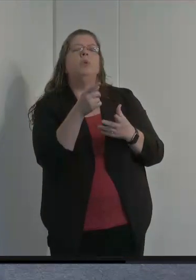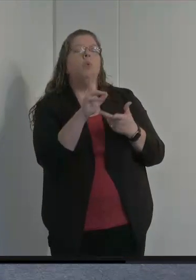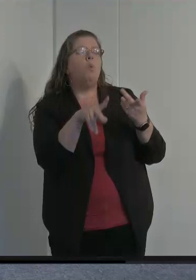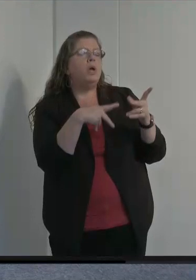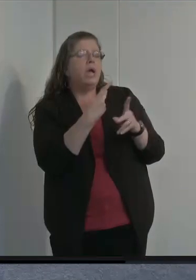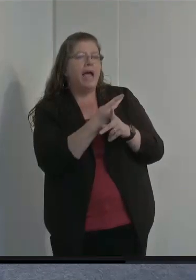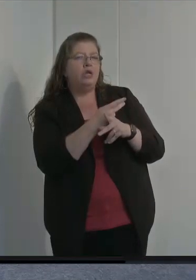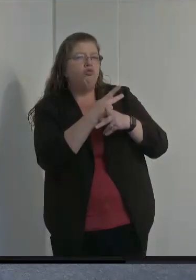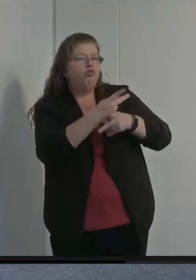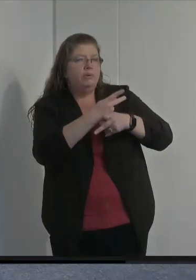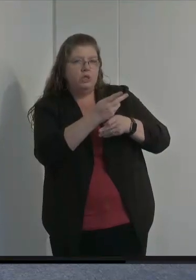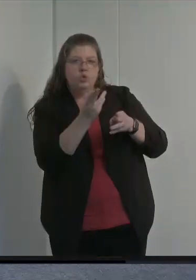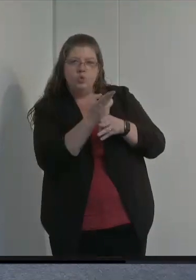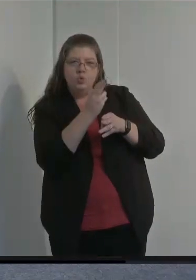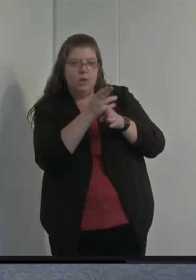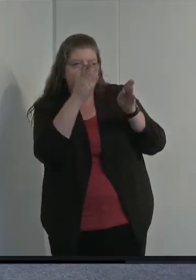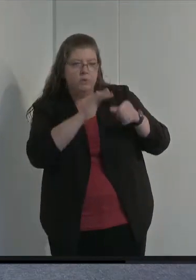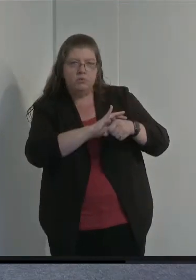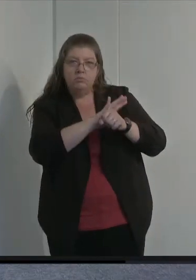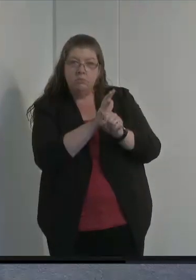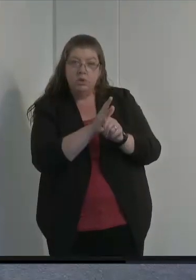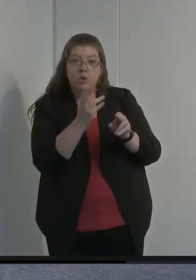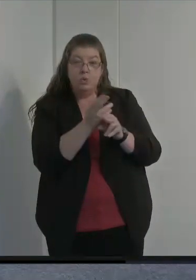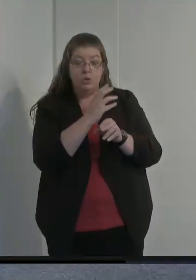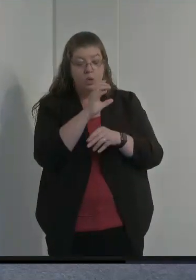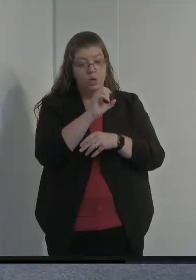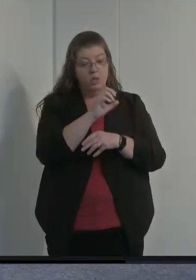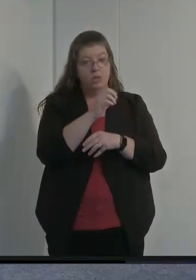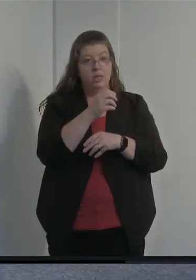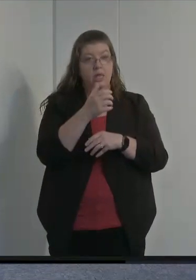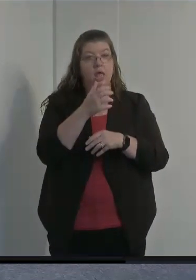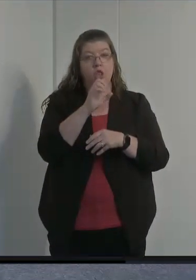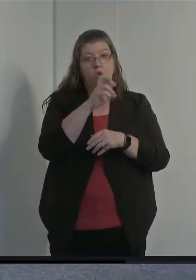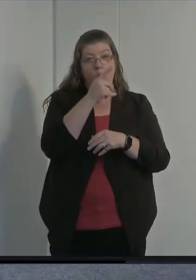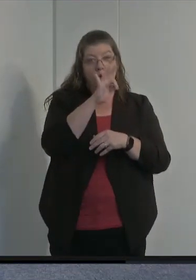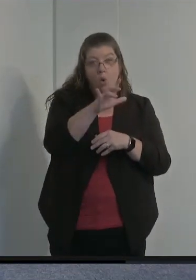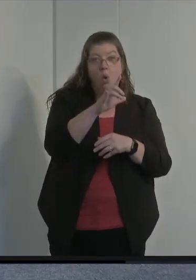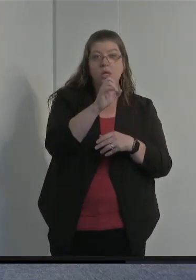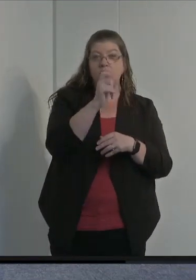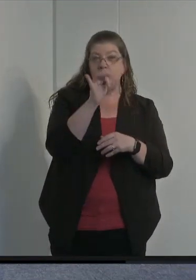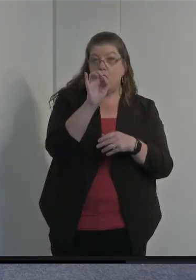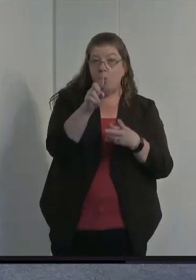of treatments are you using? Are you using the corticosteroids, the inhalers,